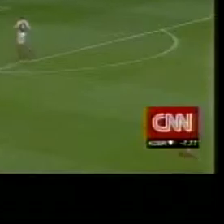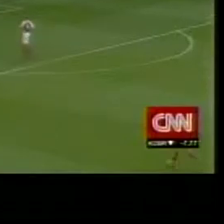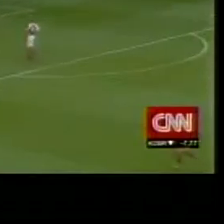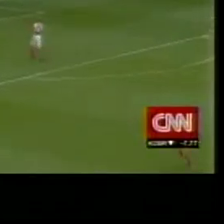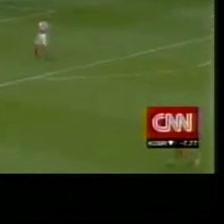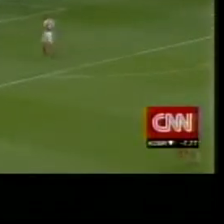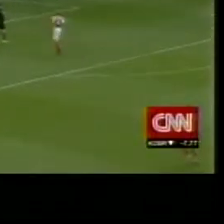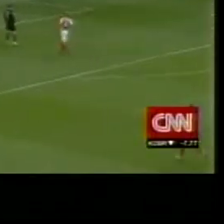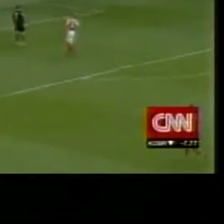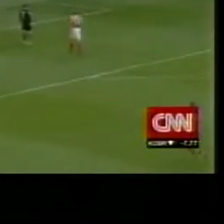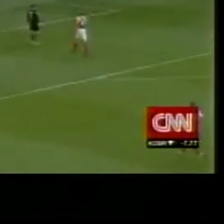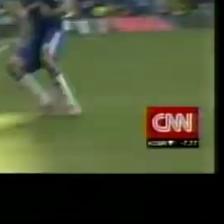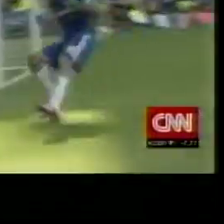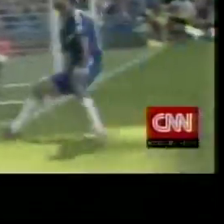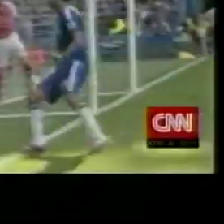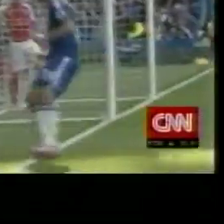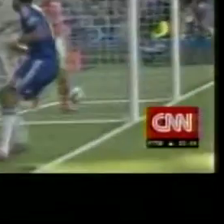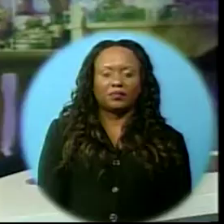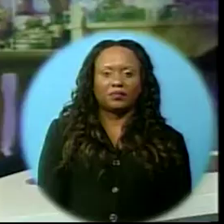goal in 7 games.